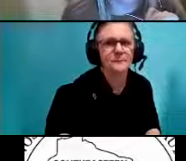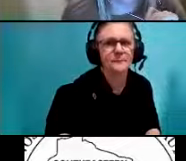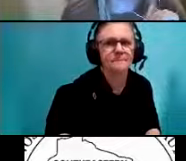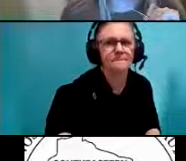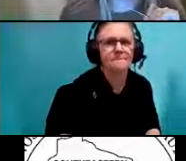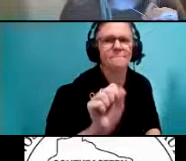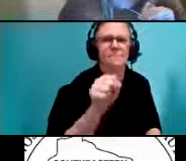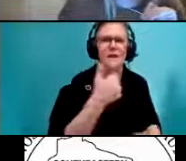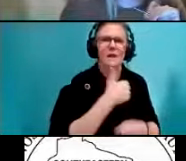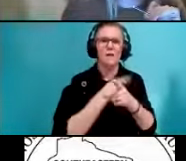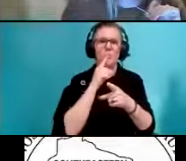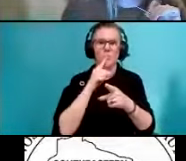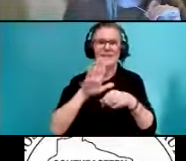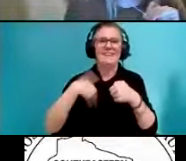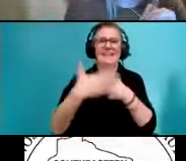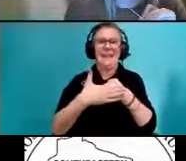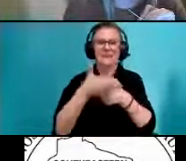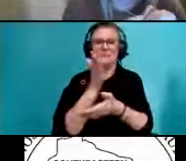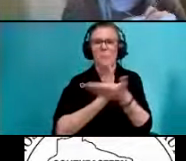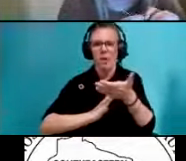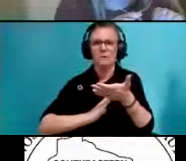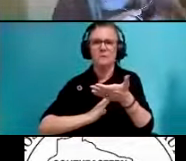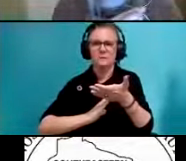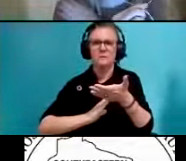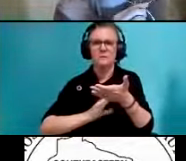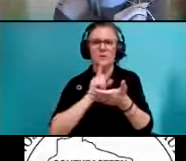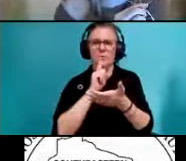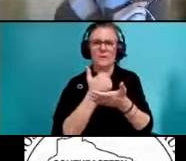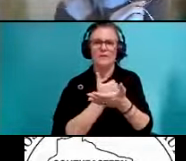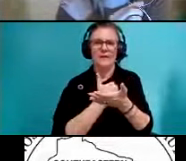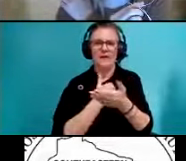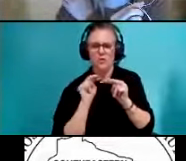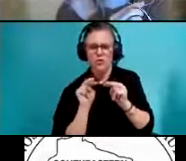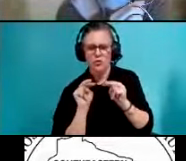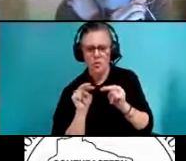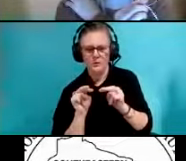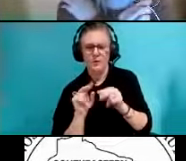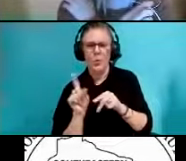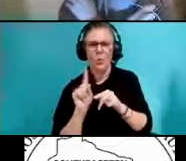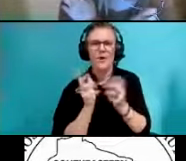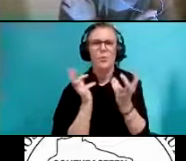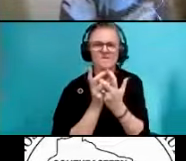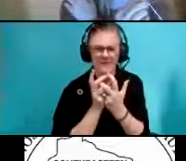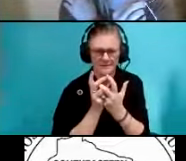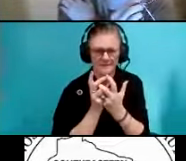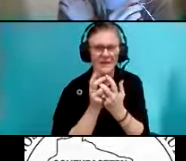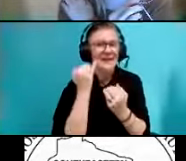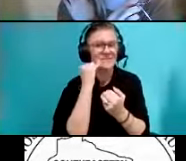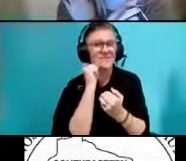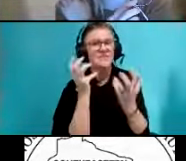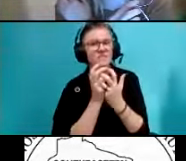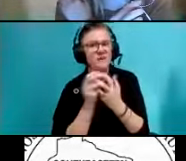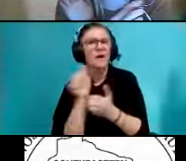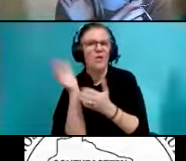actually probably the next phase of this project would probably really have to take a close look at where that would fit. And if it, doesn't fit, what are the